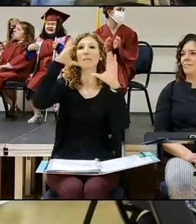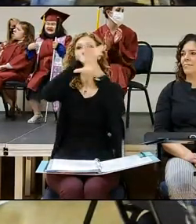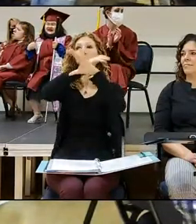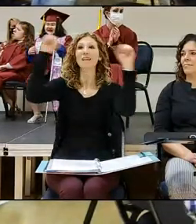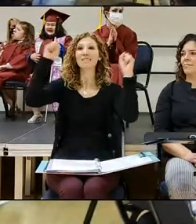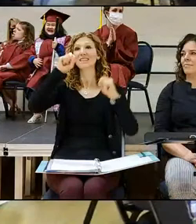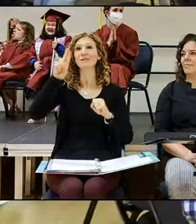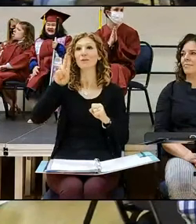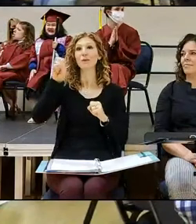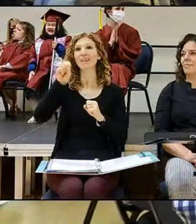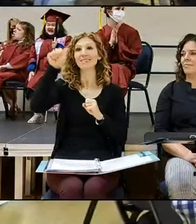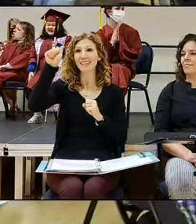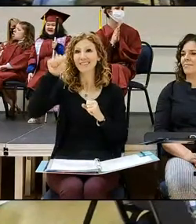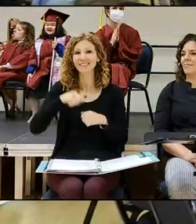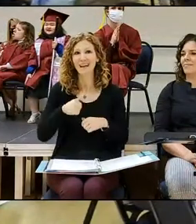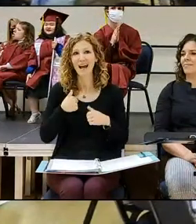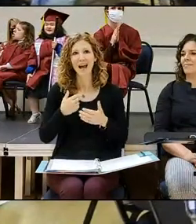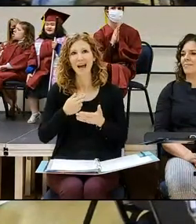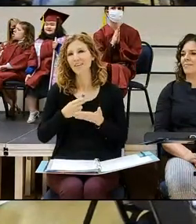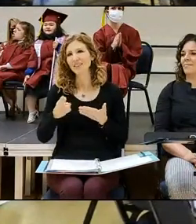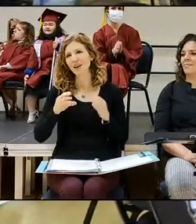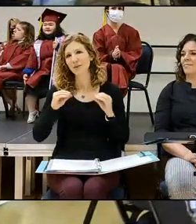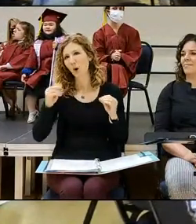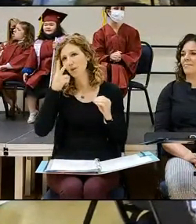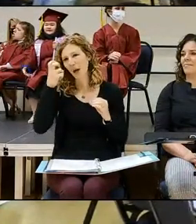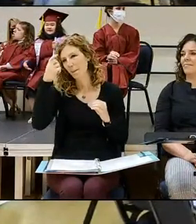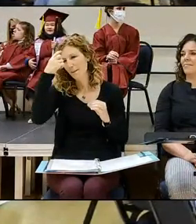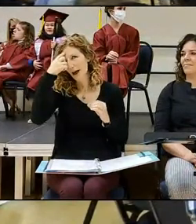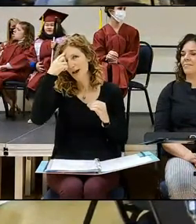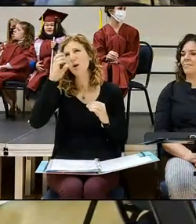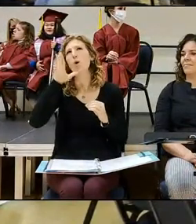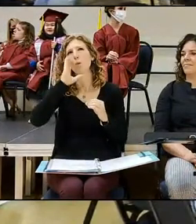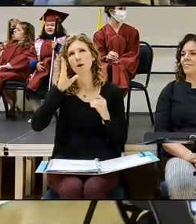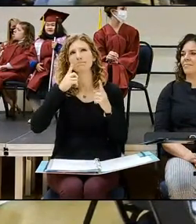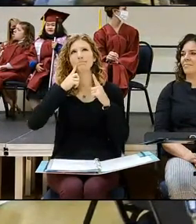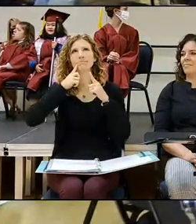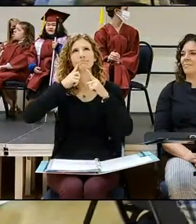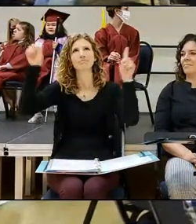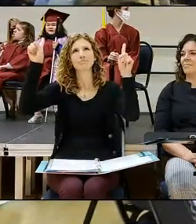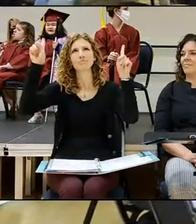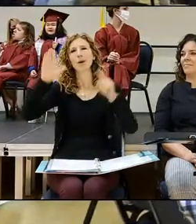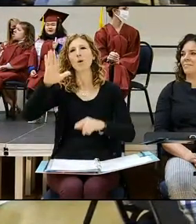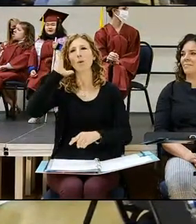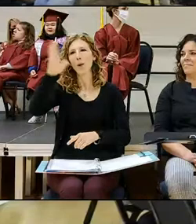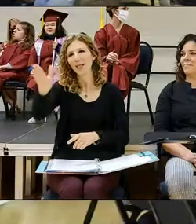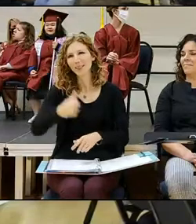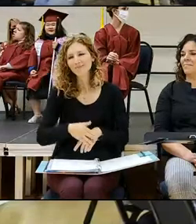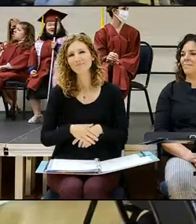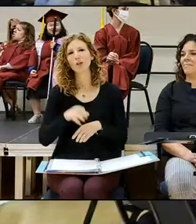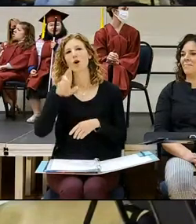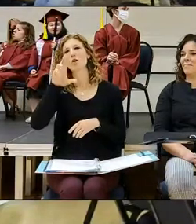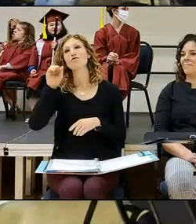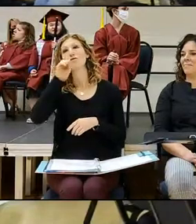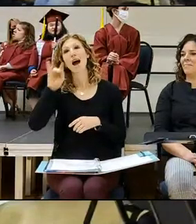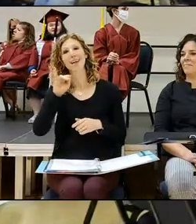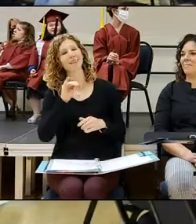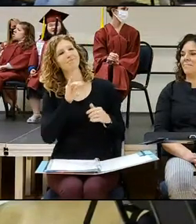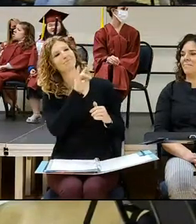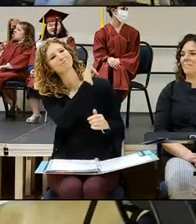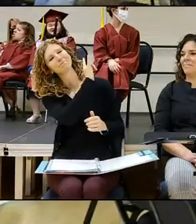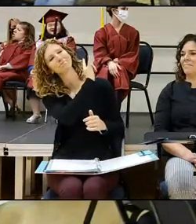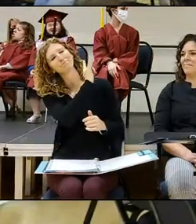States. I honestly have no doubt in my mind that he is going to do very well at that. So, Rocky, we love